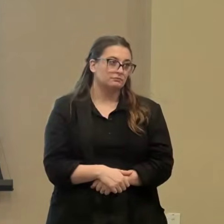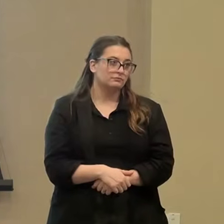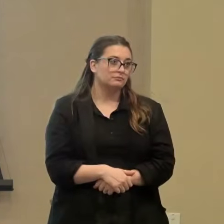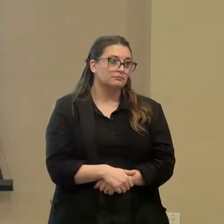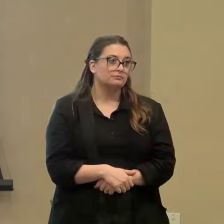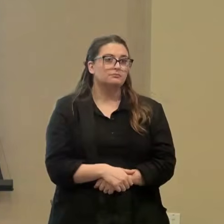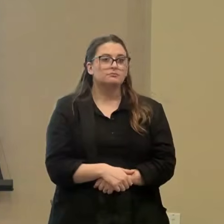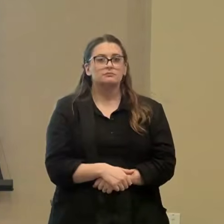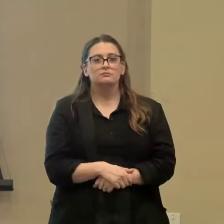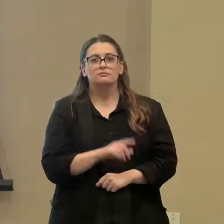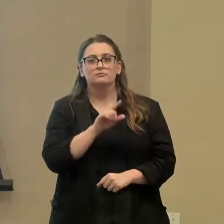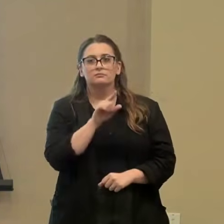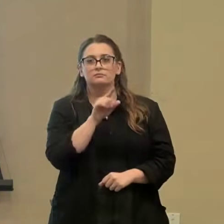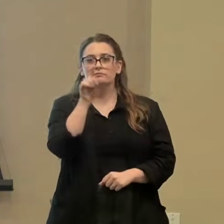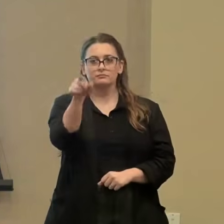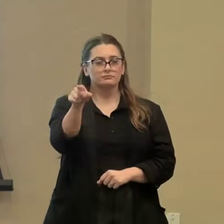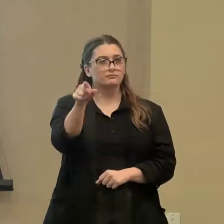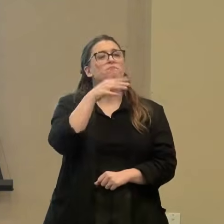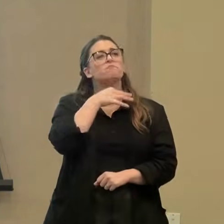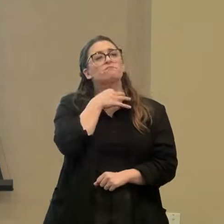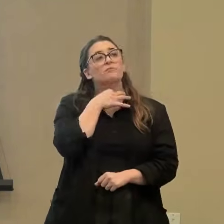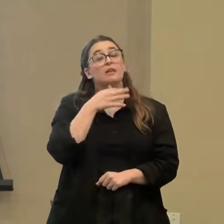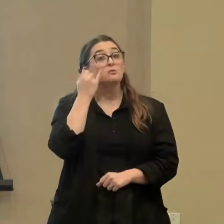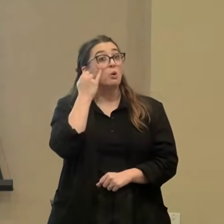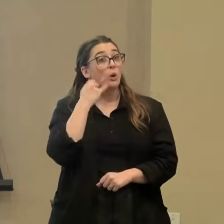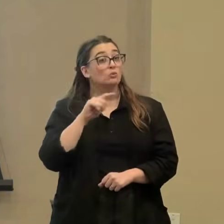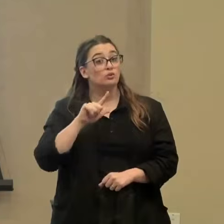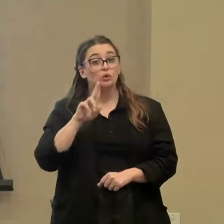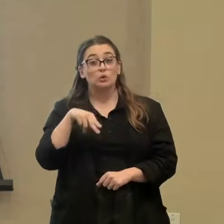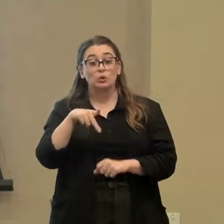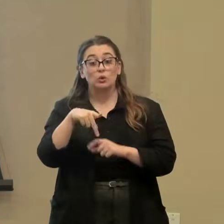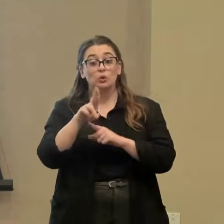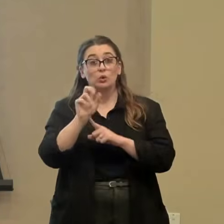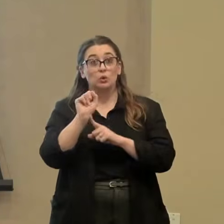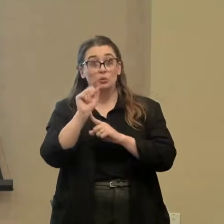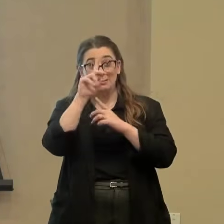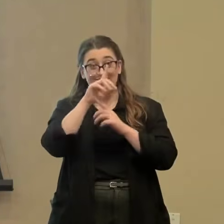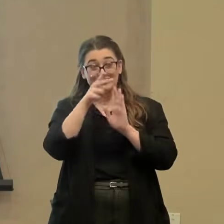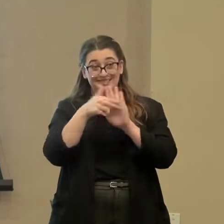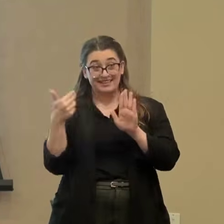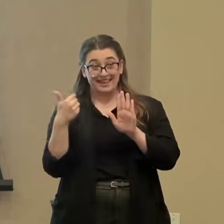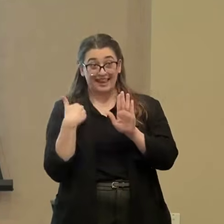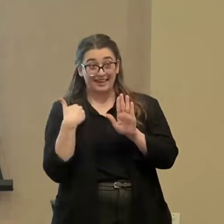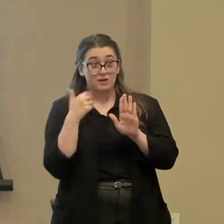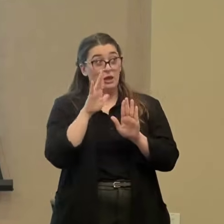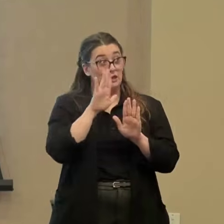I'm curious if you have a lupus diagnosis, if most of these things are covered by